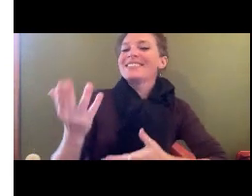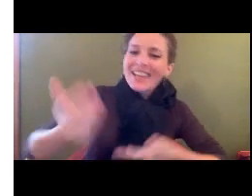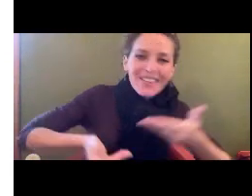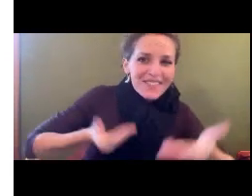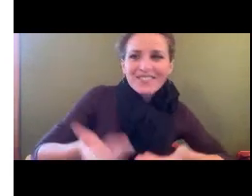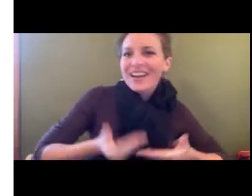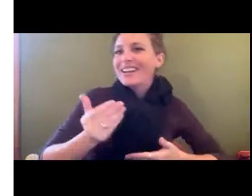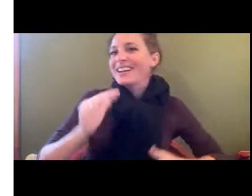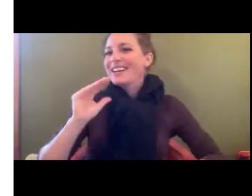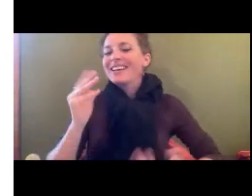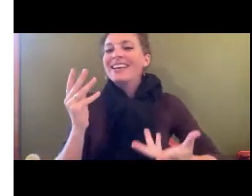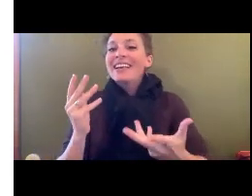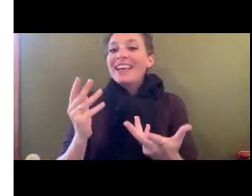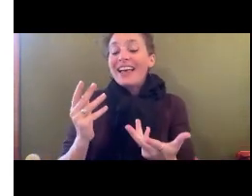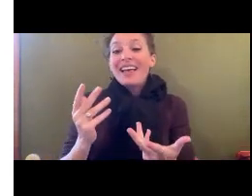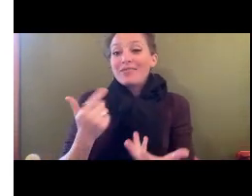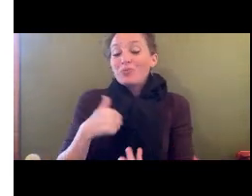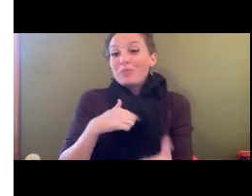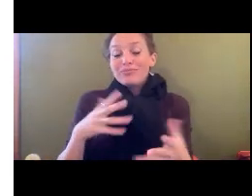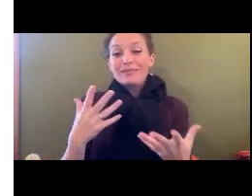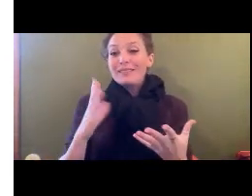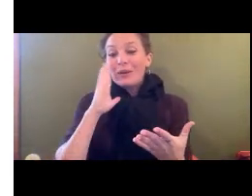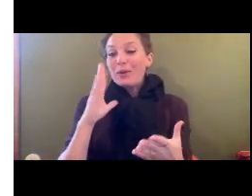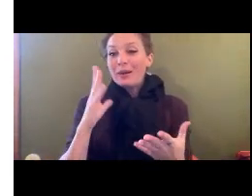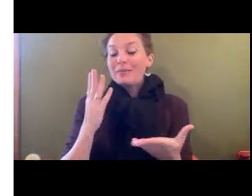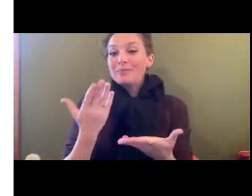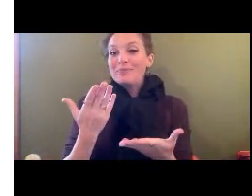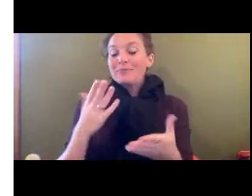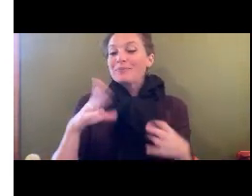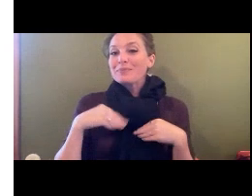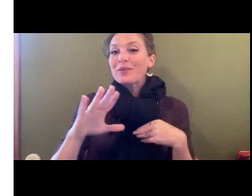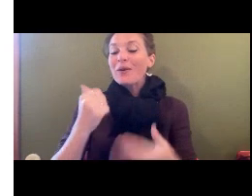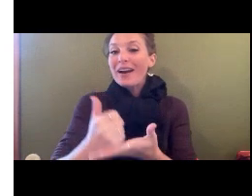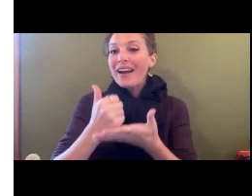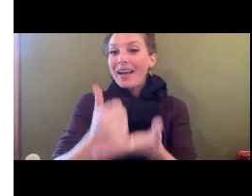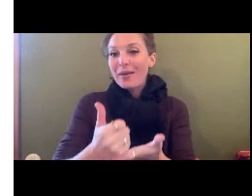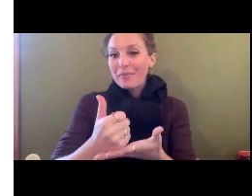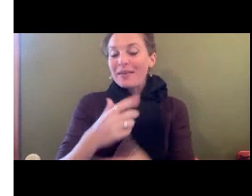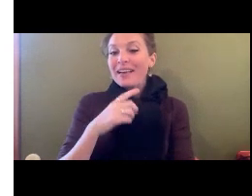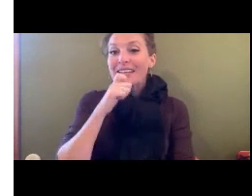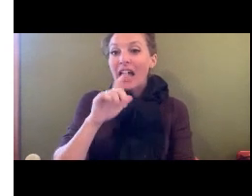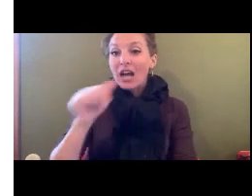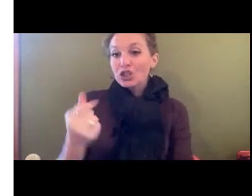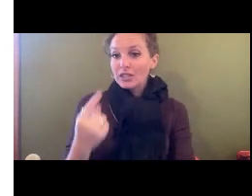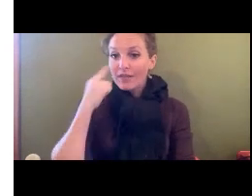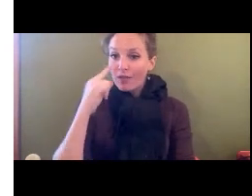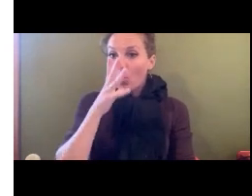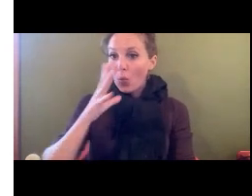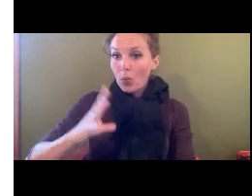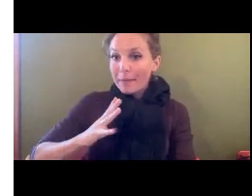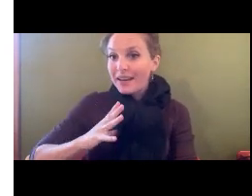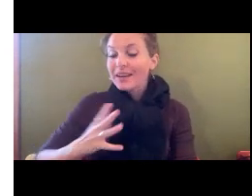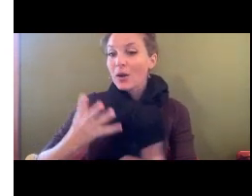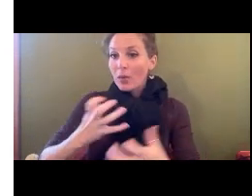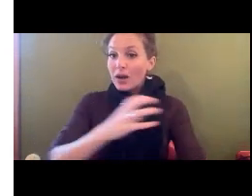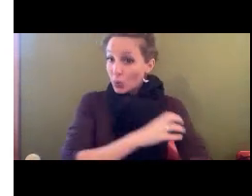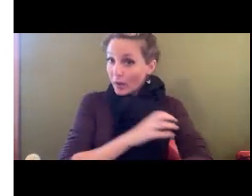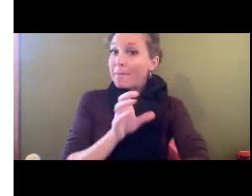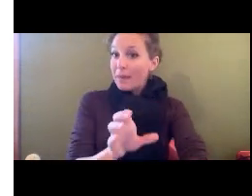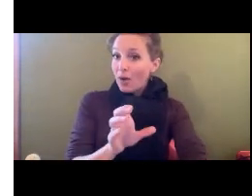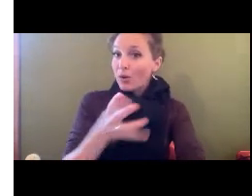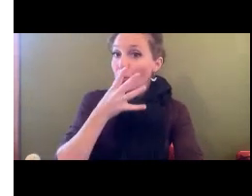help us in this initiative as well. This is not exclusive to women acting. We want to empower women, but we